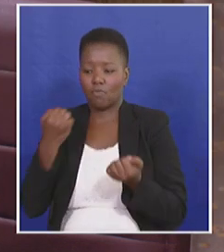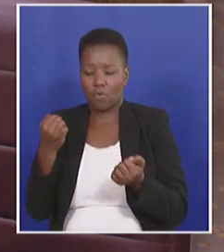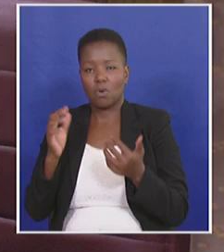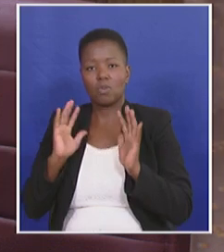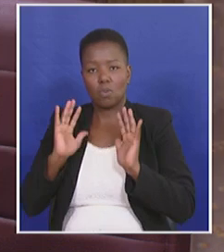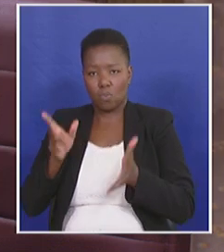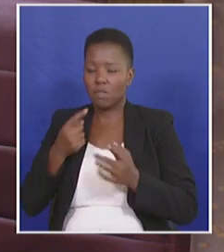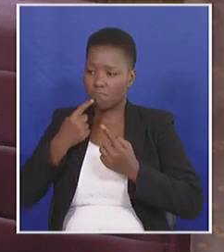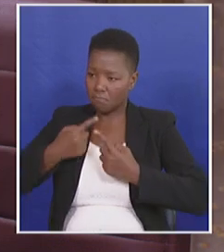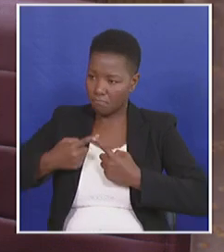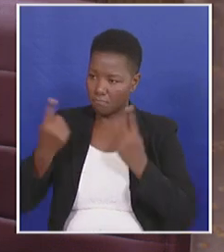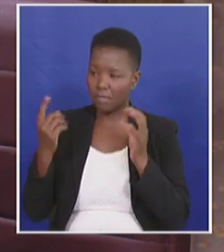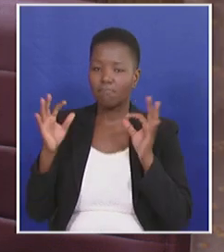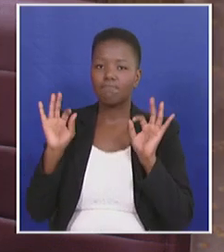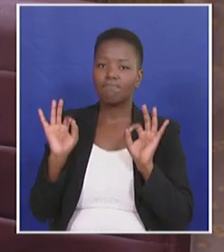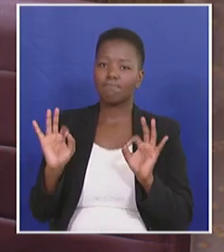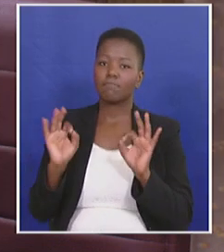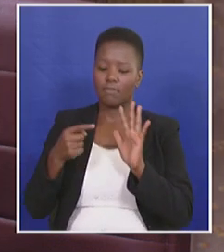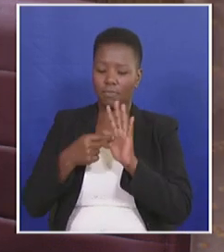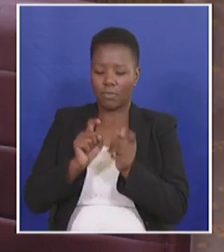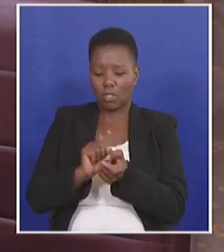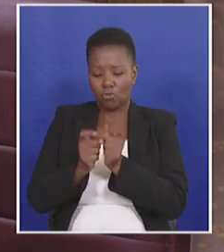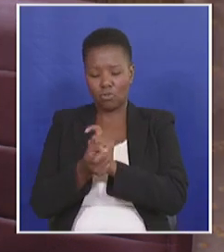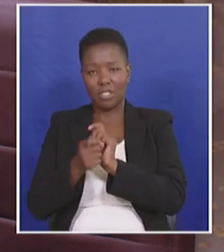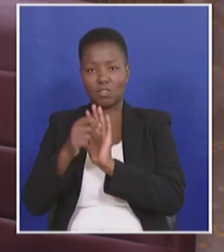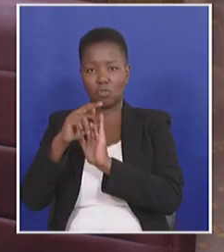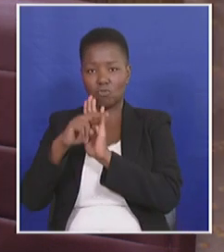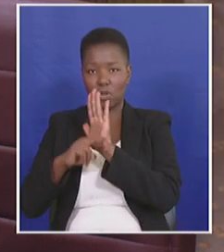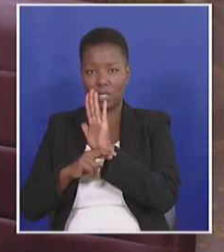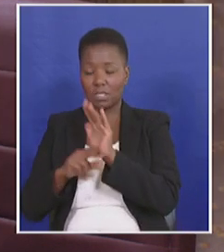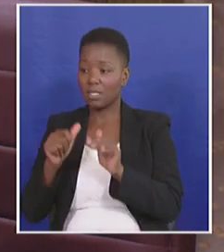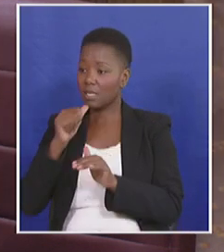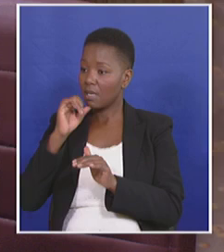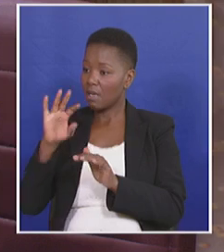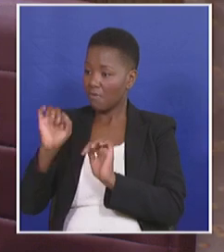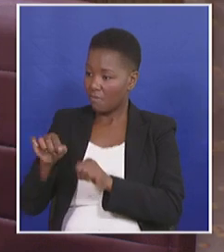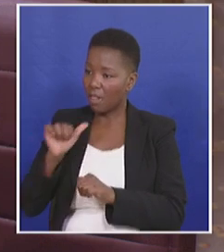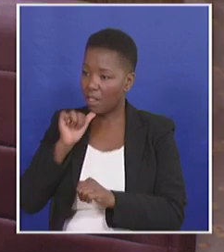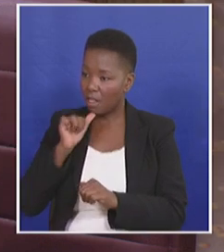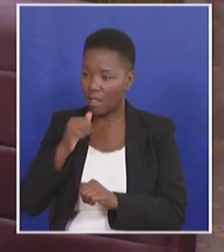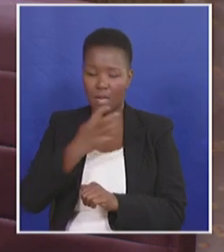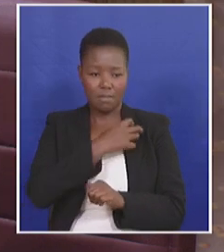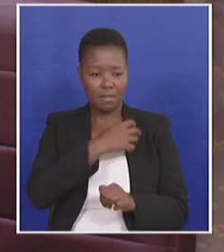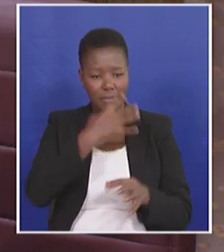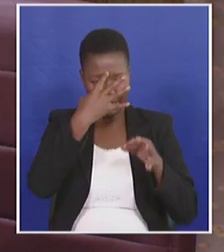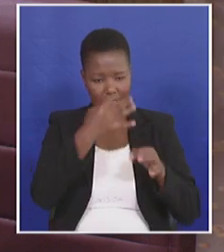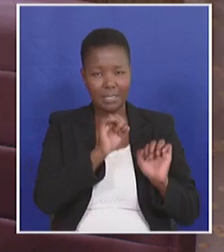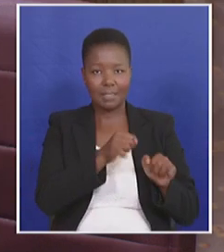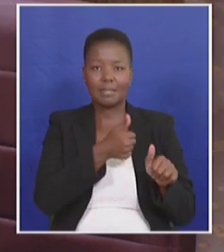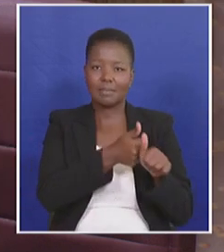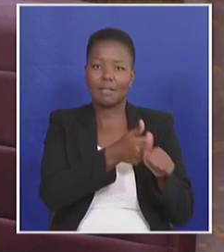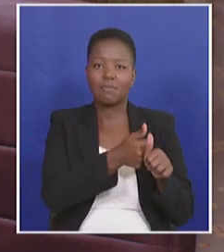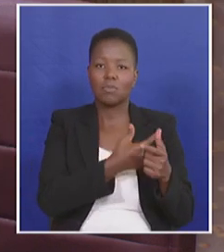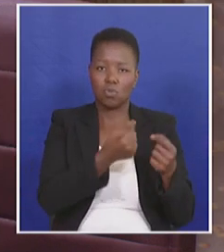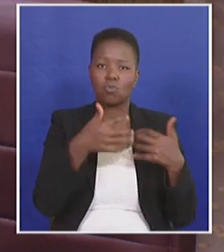those the agreements into regulations. If they don't reach an agreement, then the Minister is empowered to make those regulations anyway